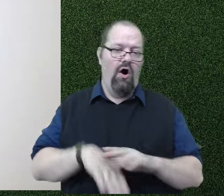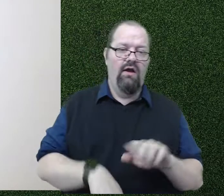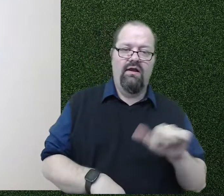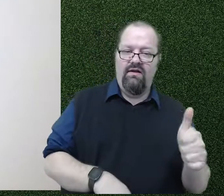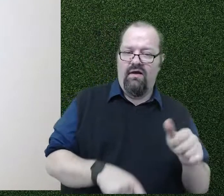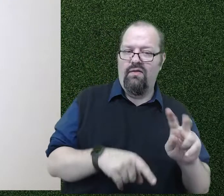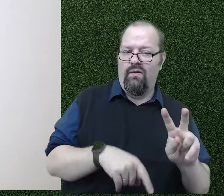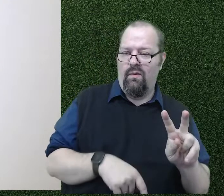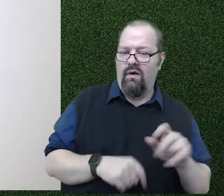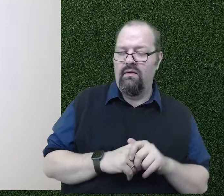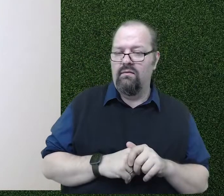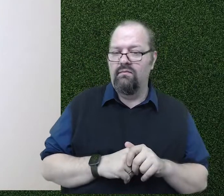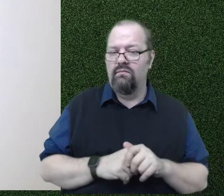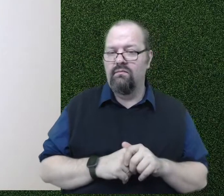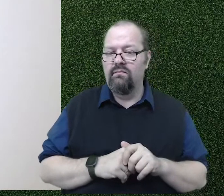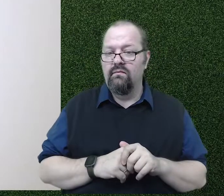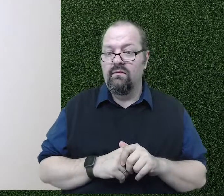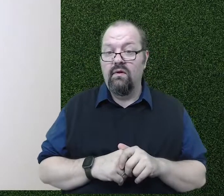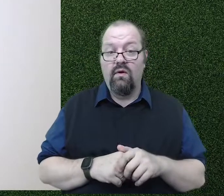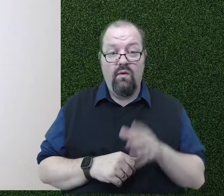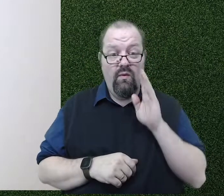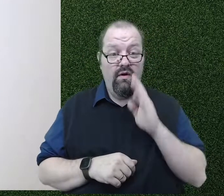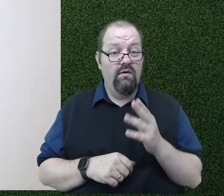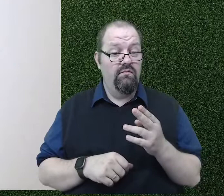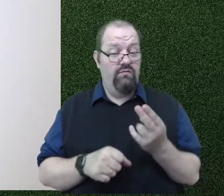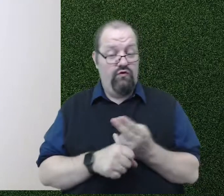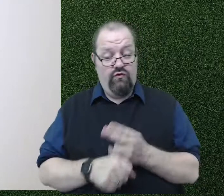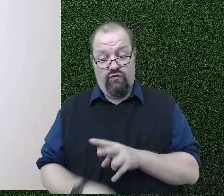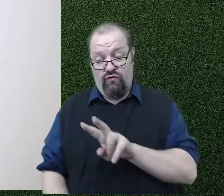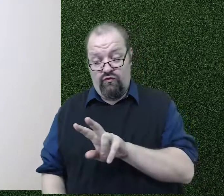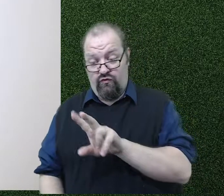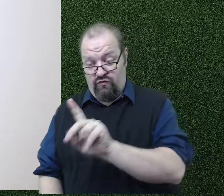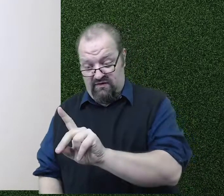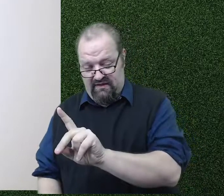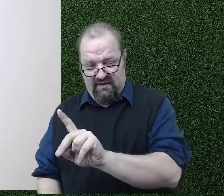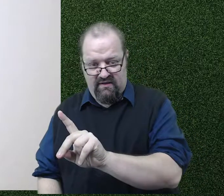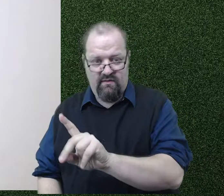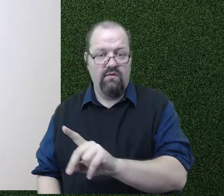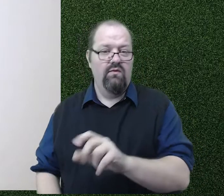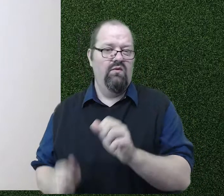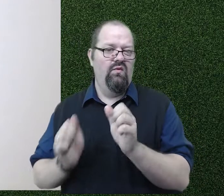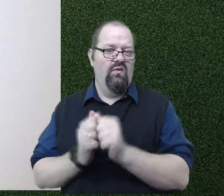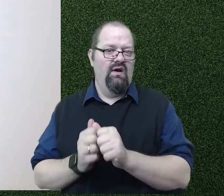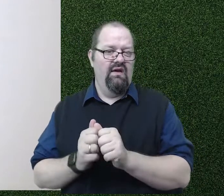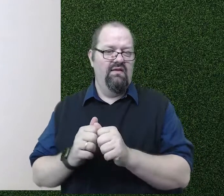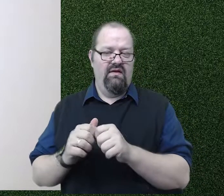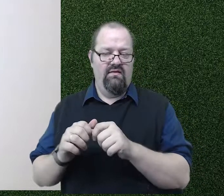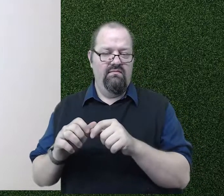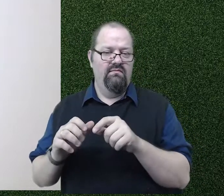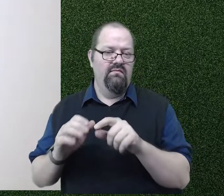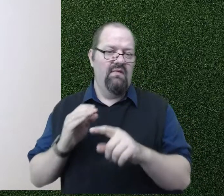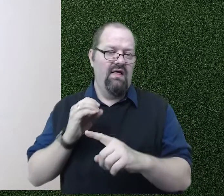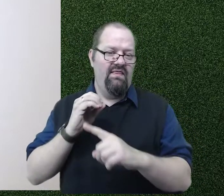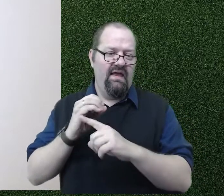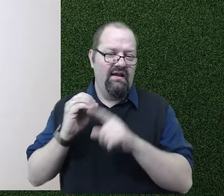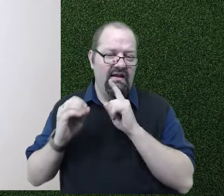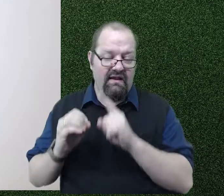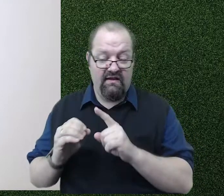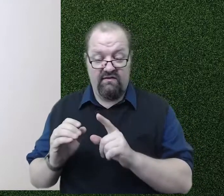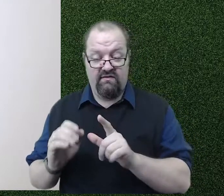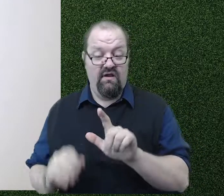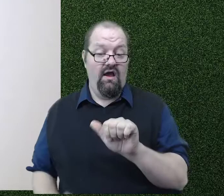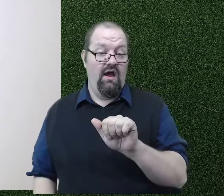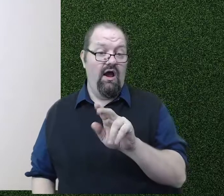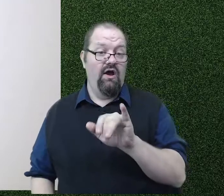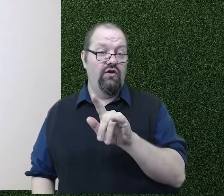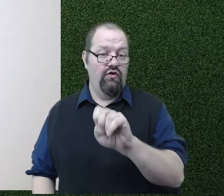2D, one where theta is acute and another one where theta is obtuse, and then we'll do one in